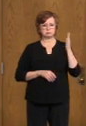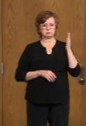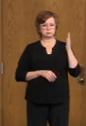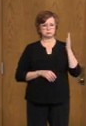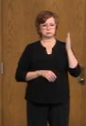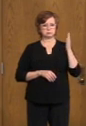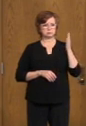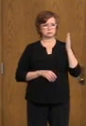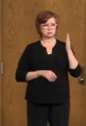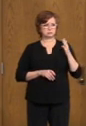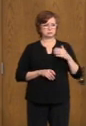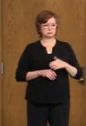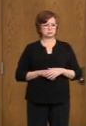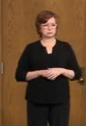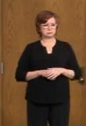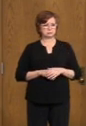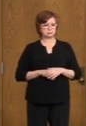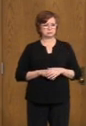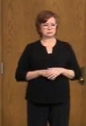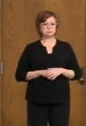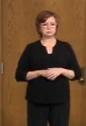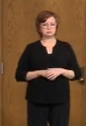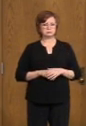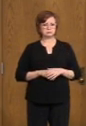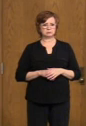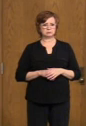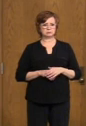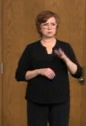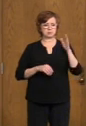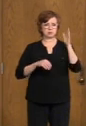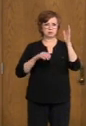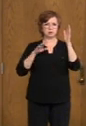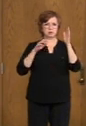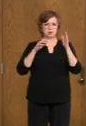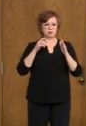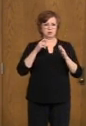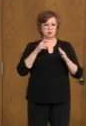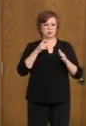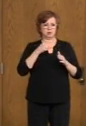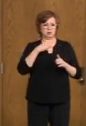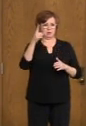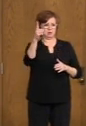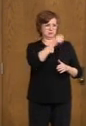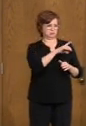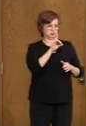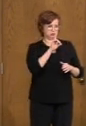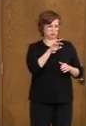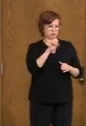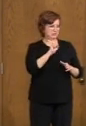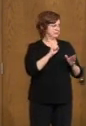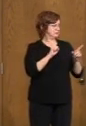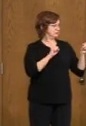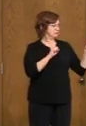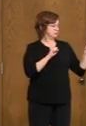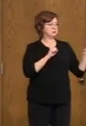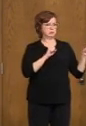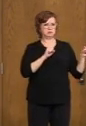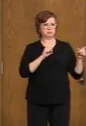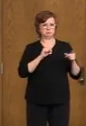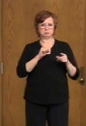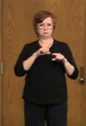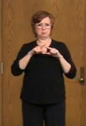Or maybe you, Doctor. So I would ask Dr. Shahab to probably kick in on this, but I'm not sure. We do not